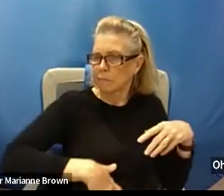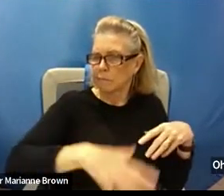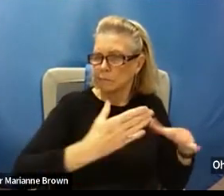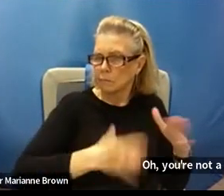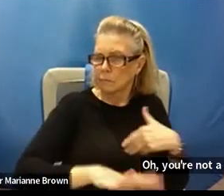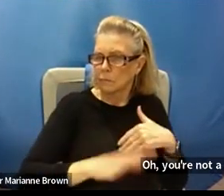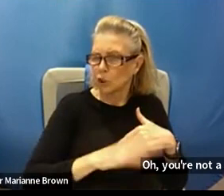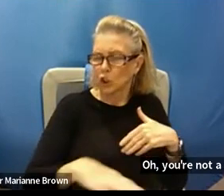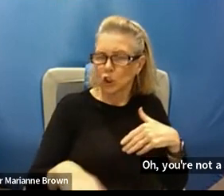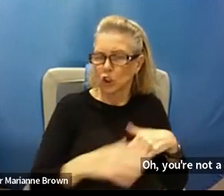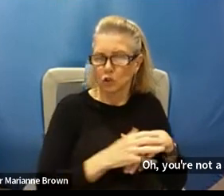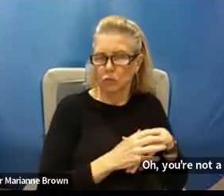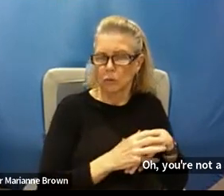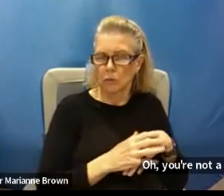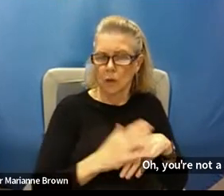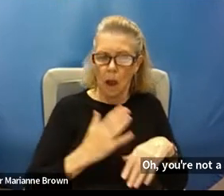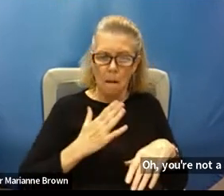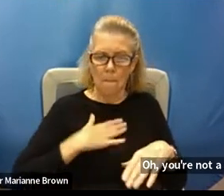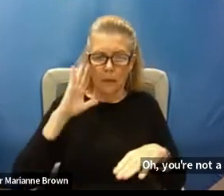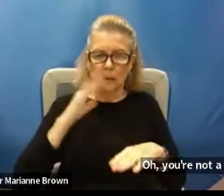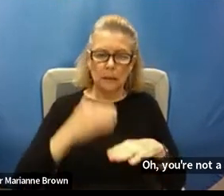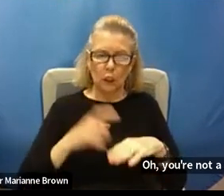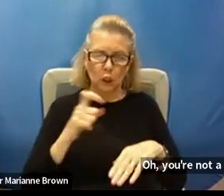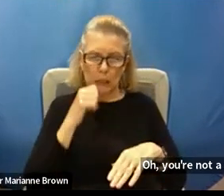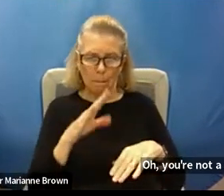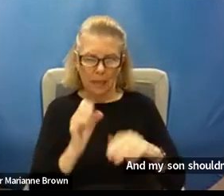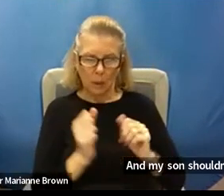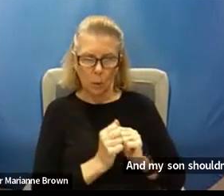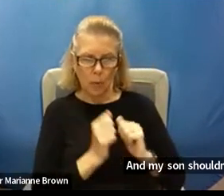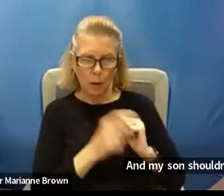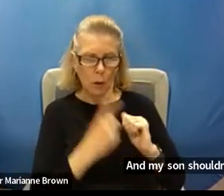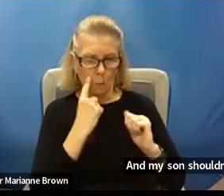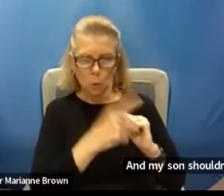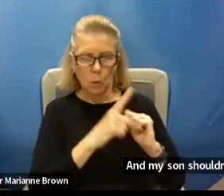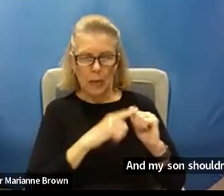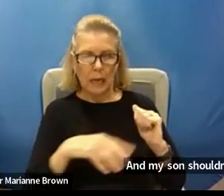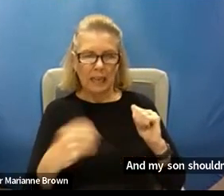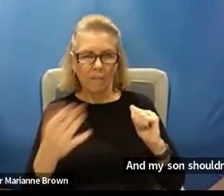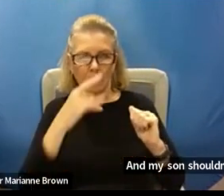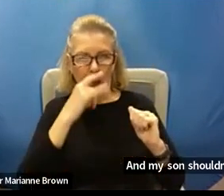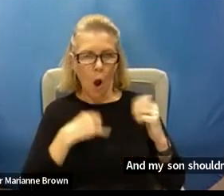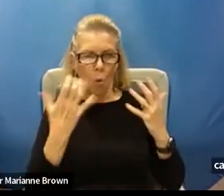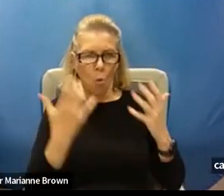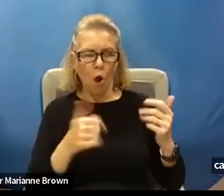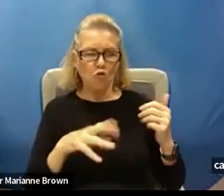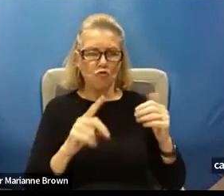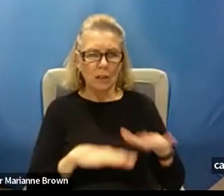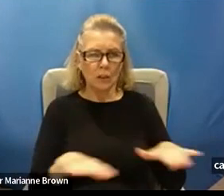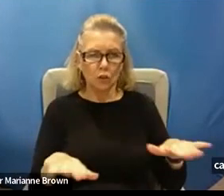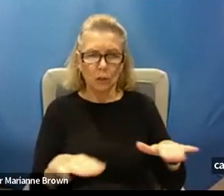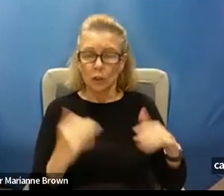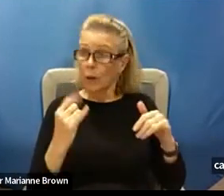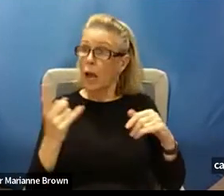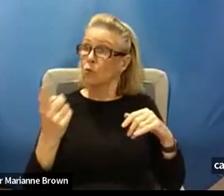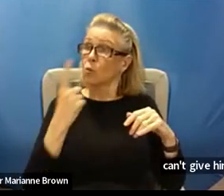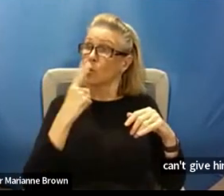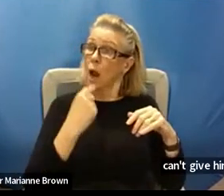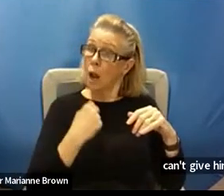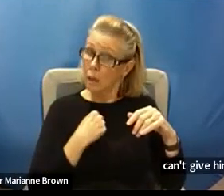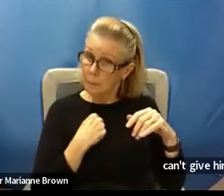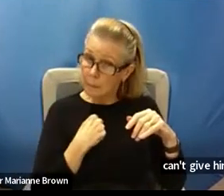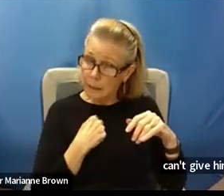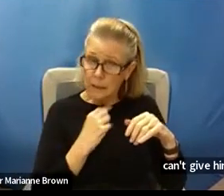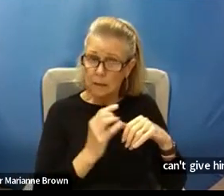And my son shouldn't be with you because you can't give him kids, and I want grandchildren. So now you're telling me